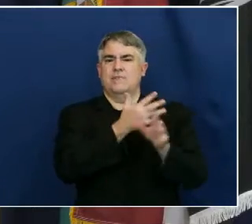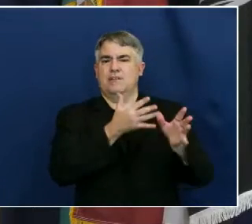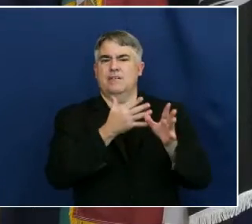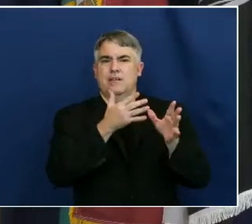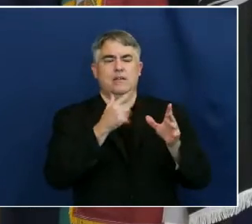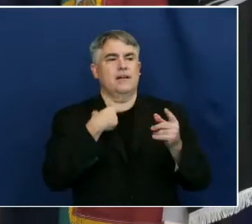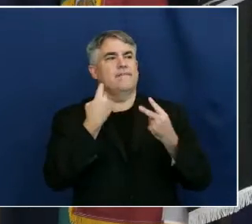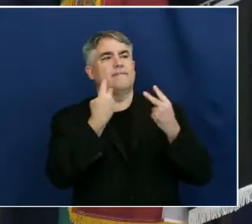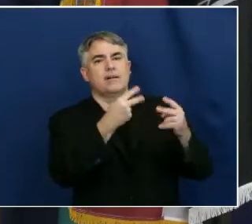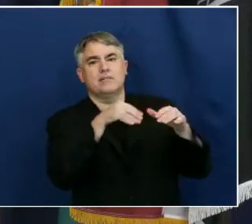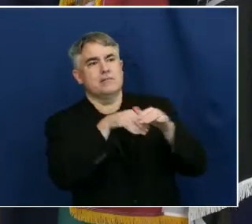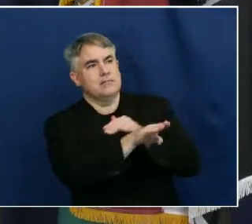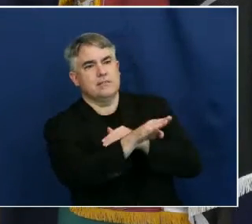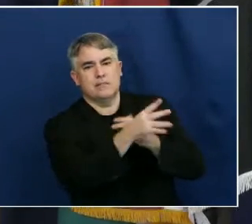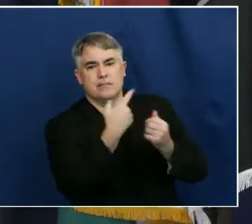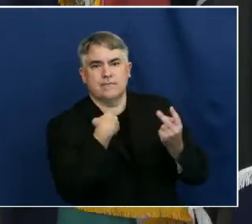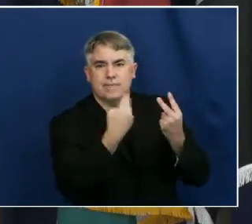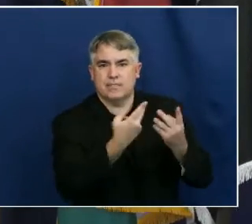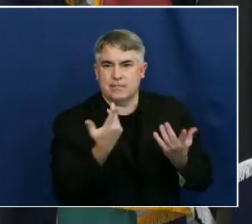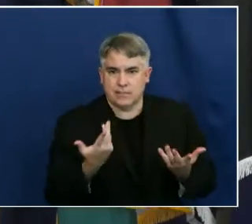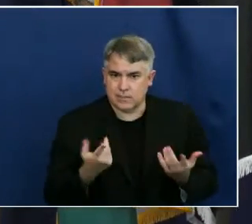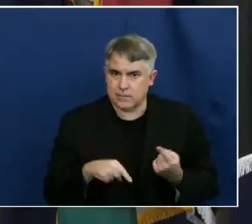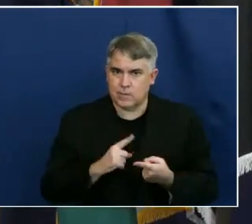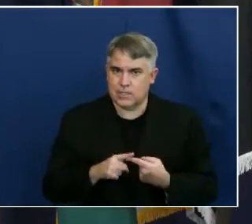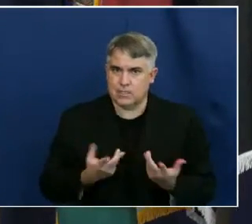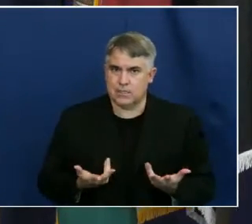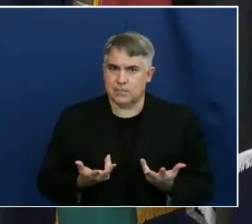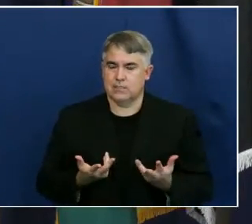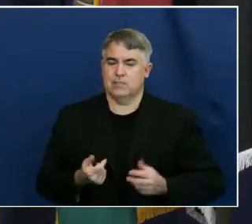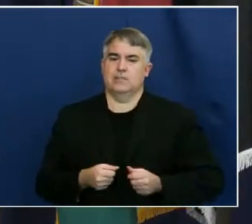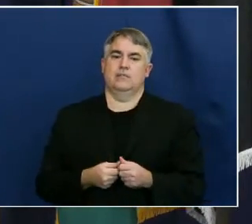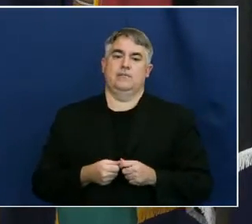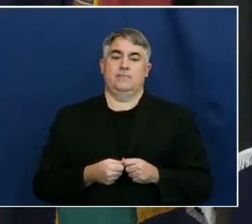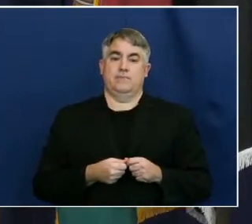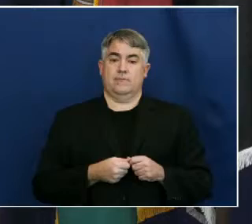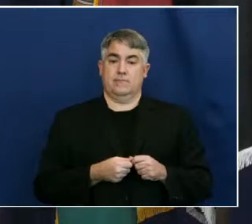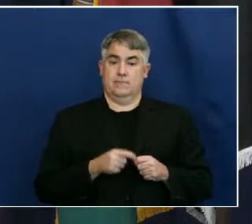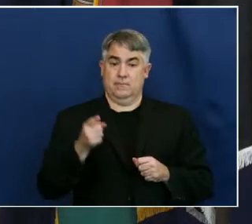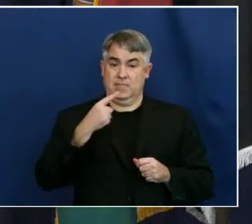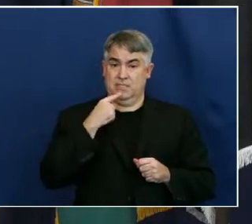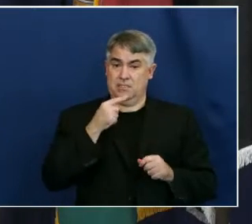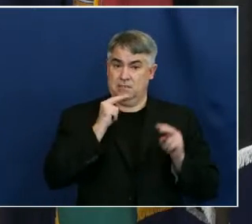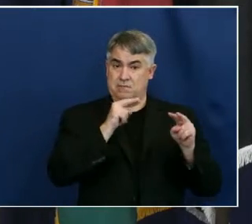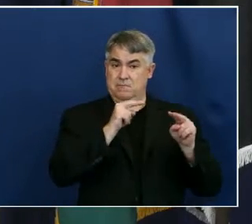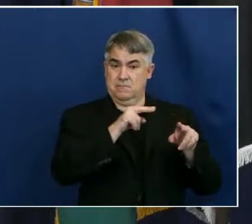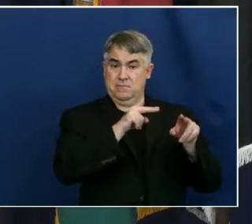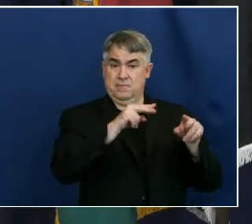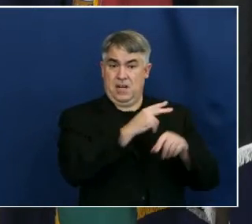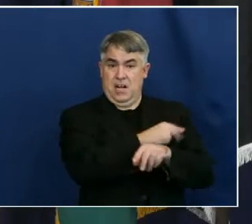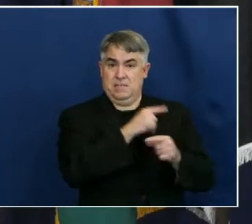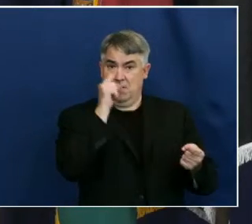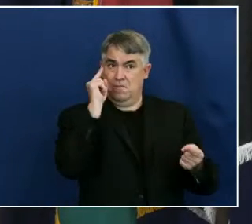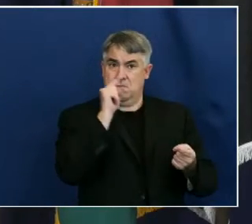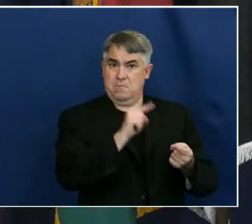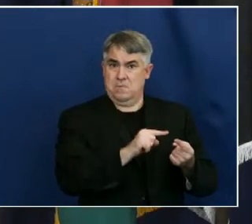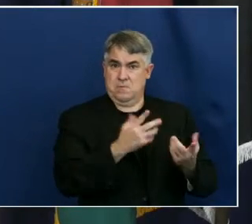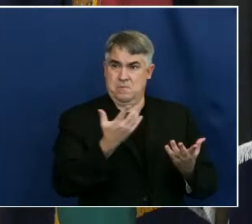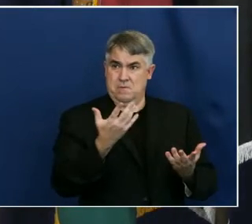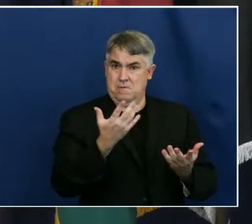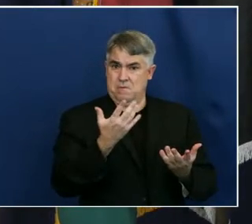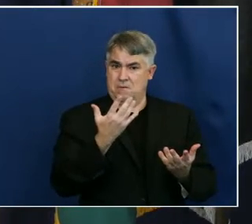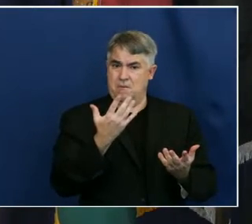who are hospitalized. We've seen the hospitalization rates come down quite a bit. Yesterday I saw we were under